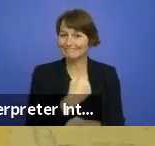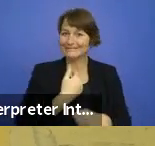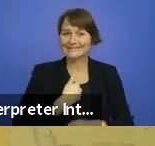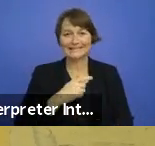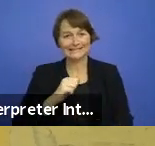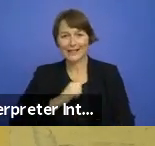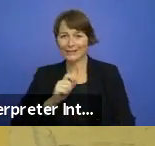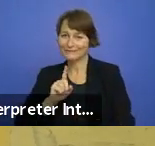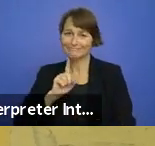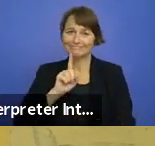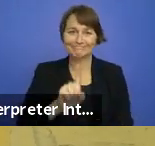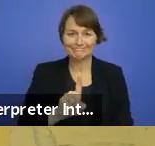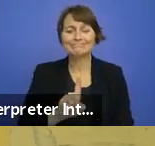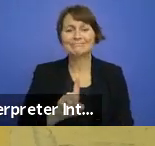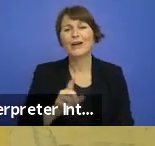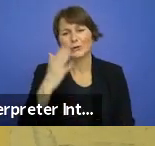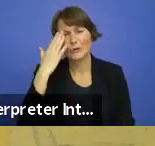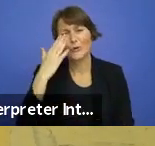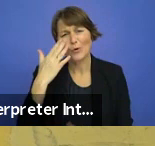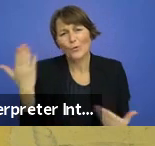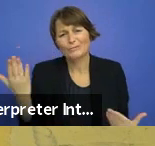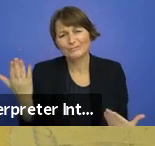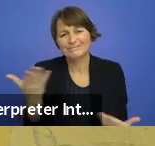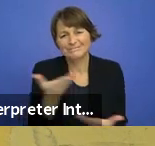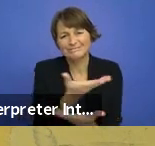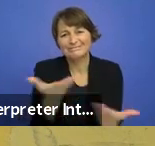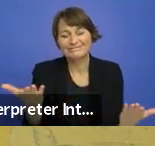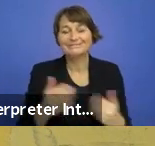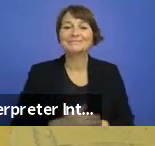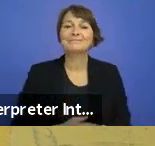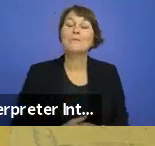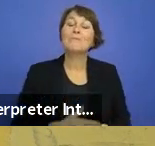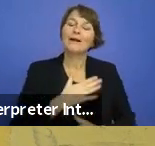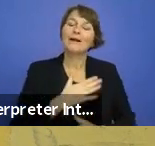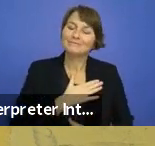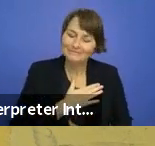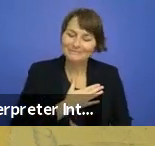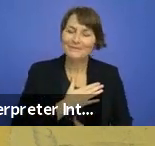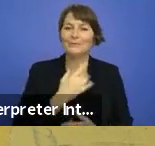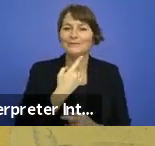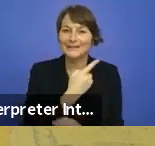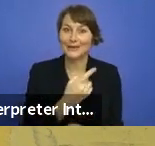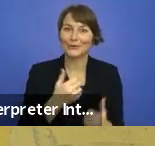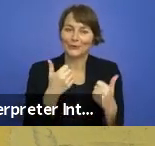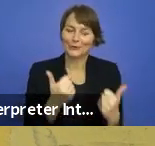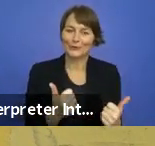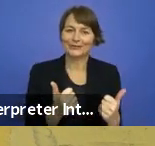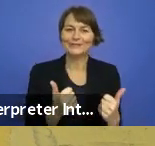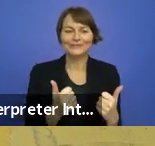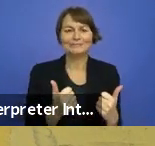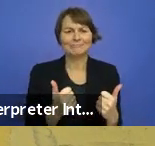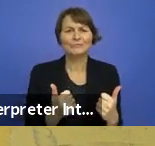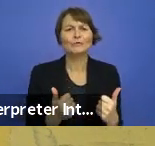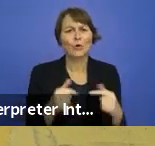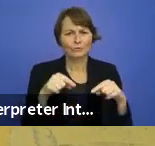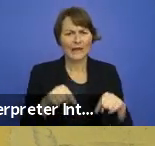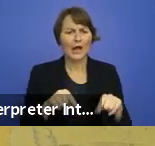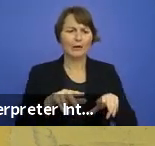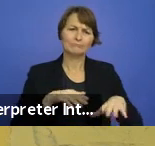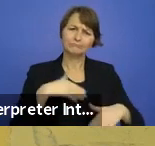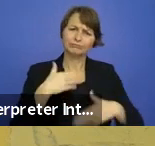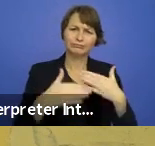Warum, das wissen wir alle. Ich kann nur von Herzen sagen, es ist gut, vorsichtig und verantwortungsvoll zu agieren.